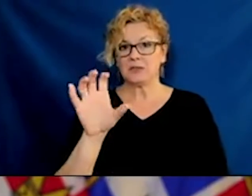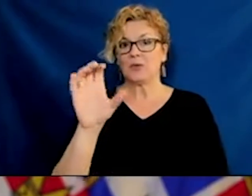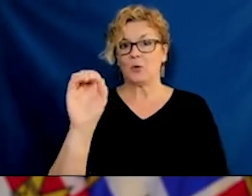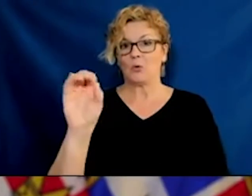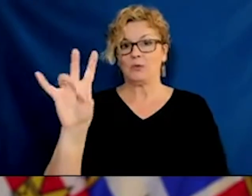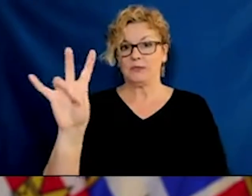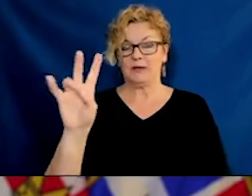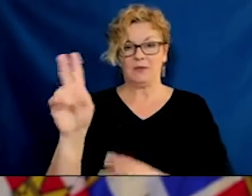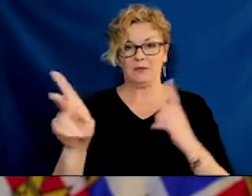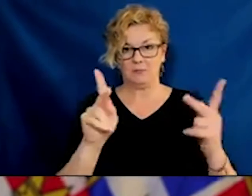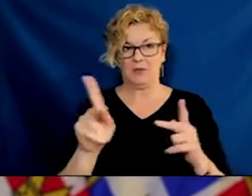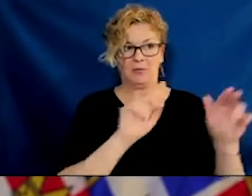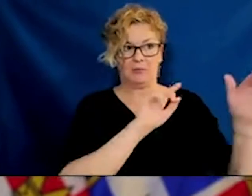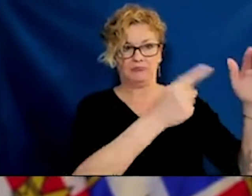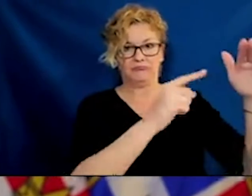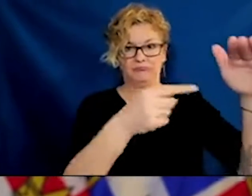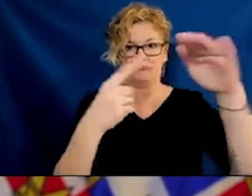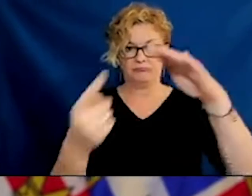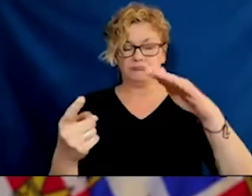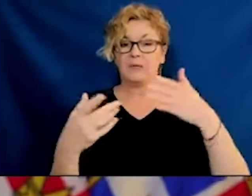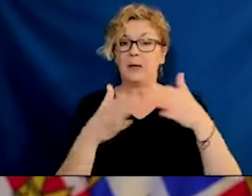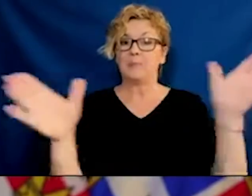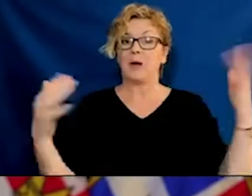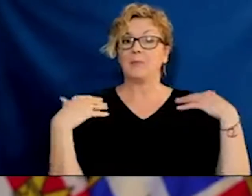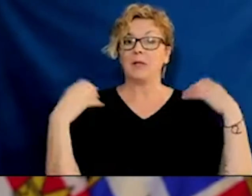57,831 people are considered recovered.